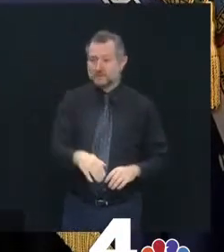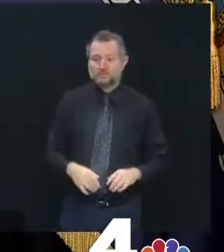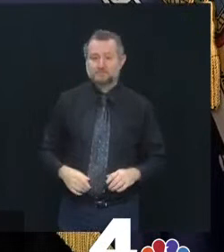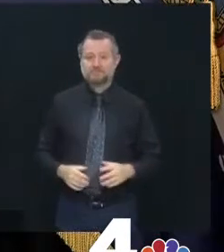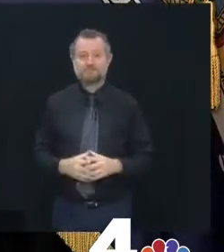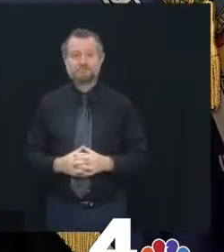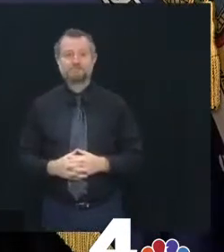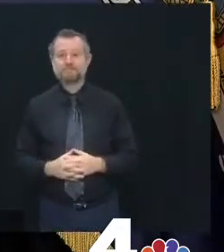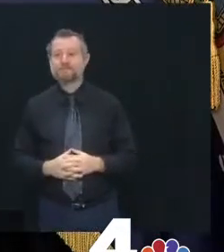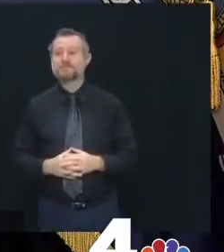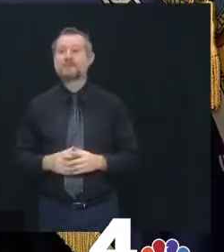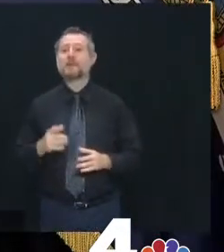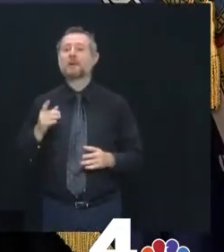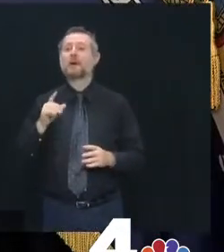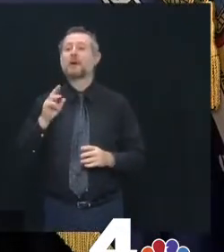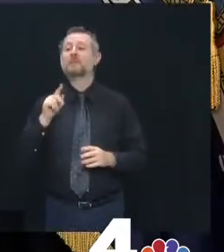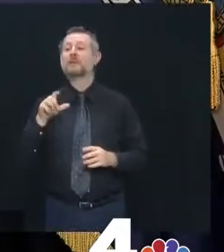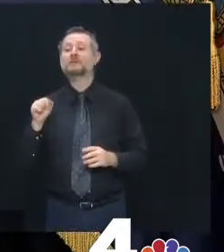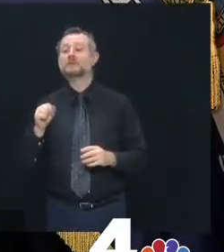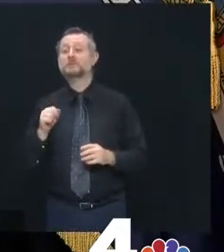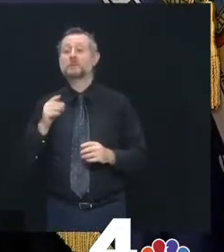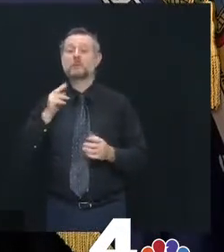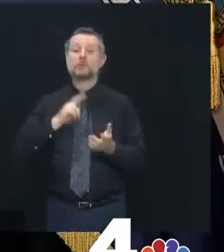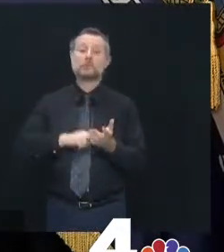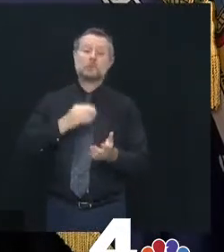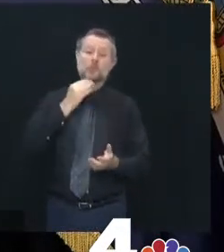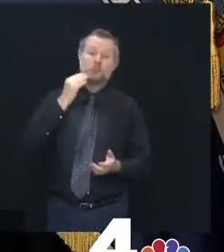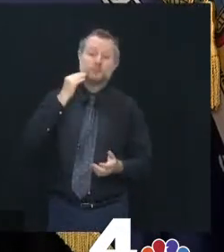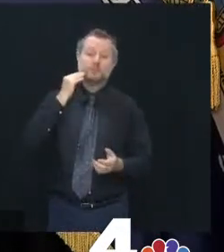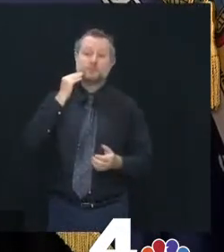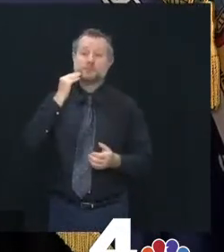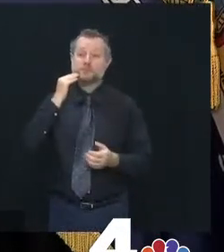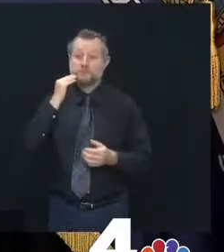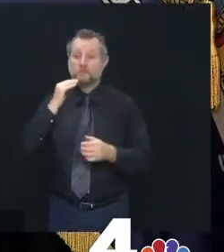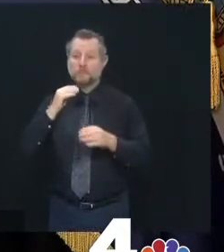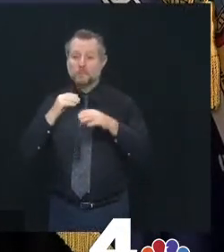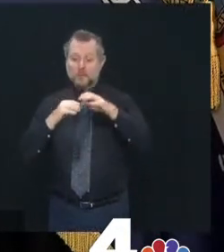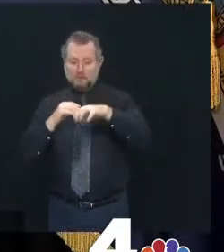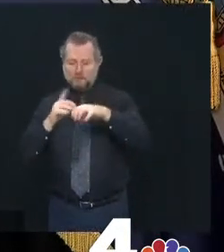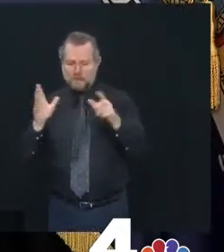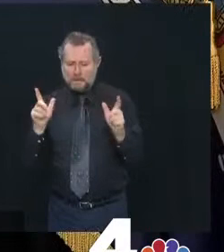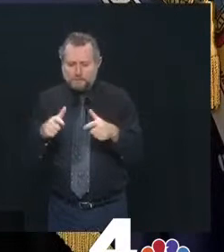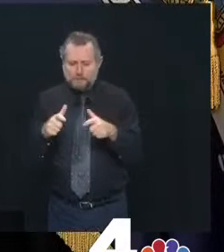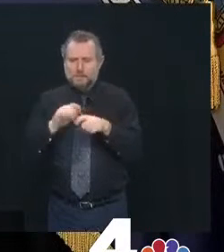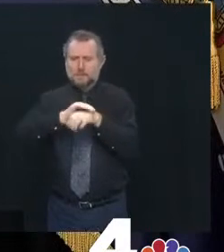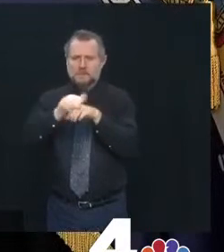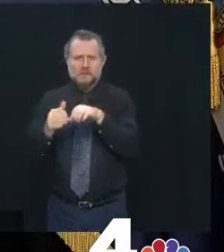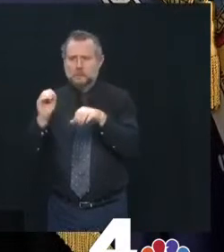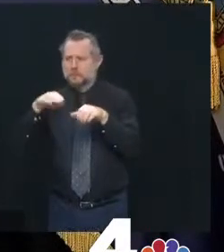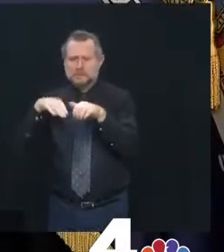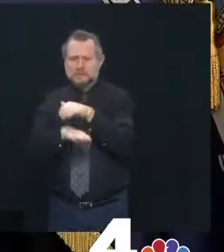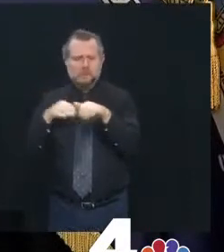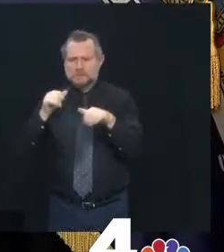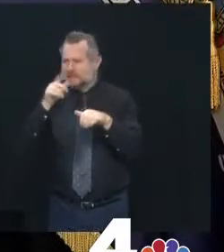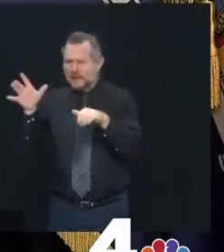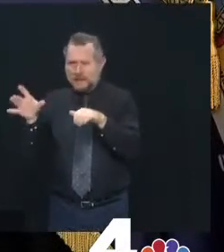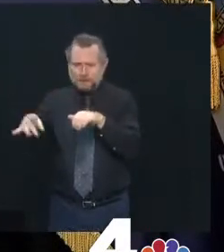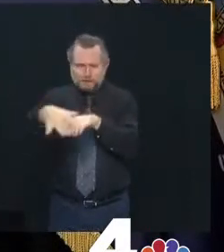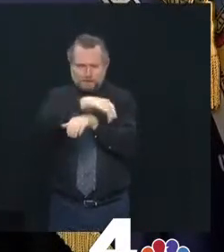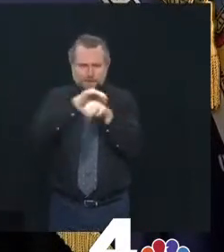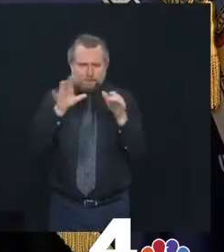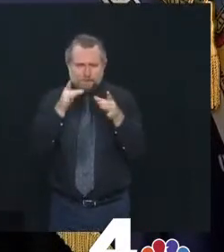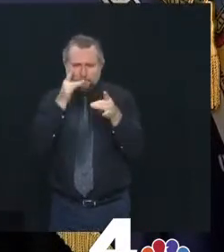a hermetically sealed bubble, no staff going in and out, no